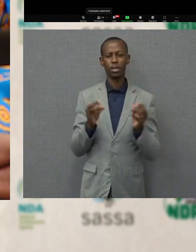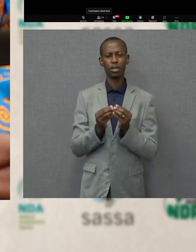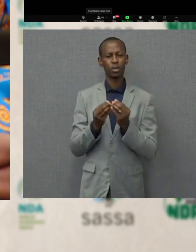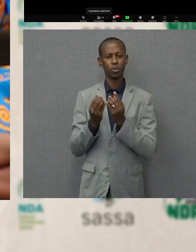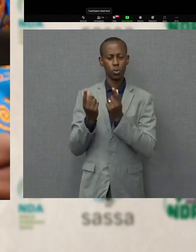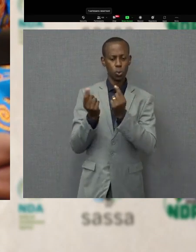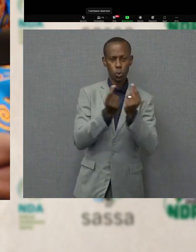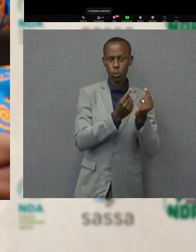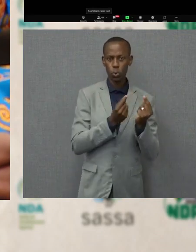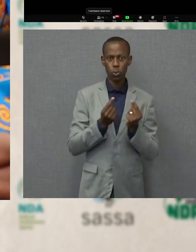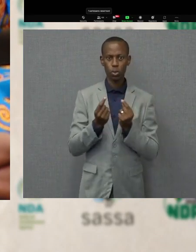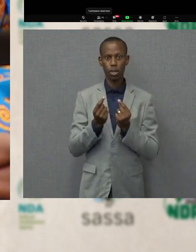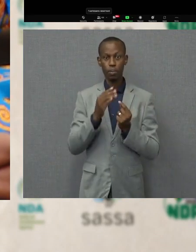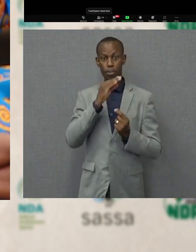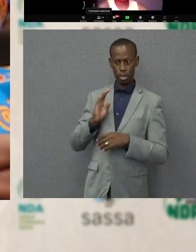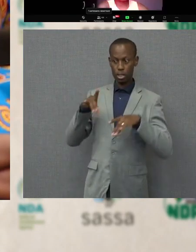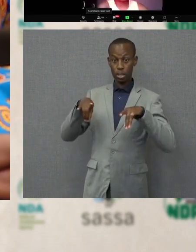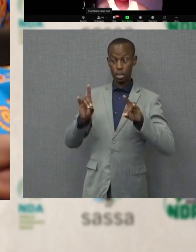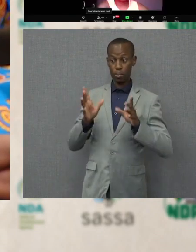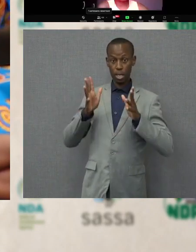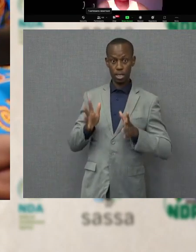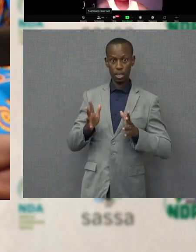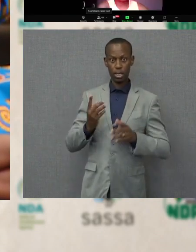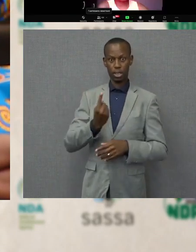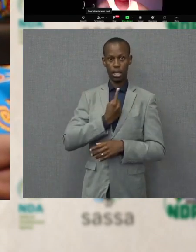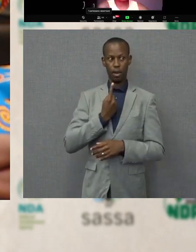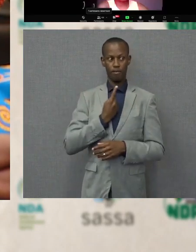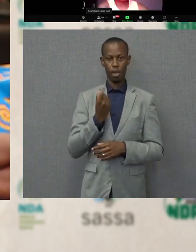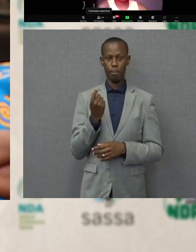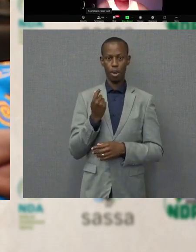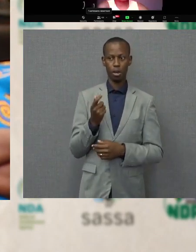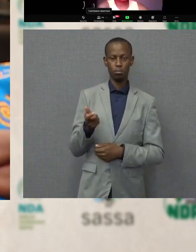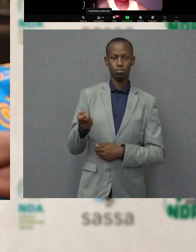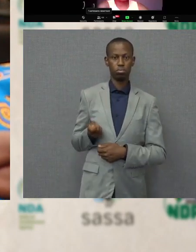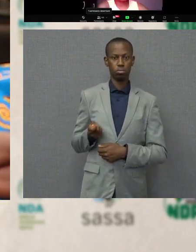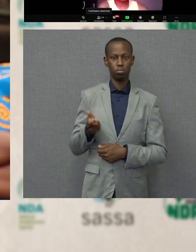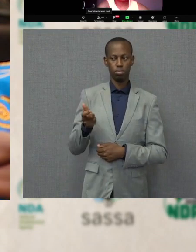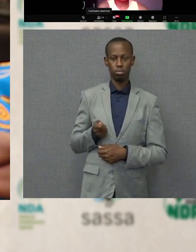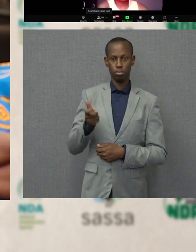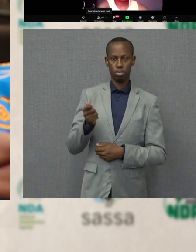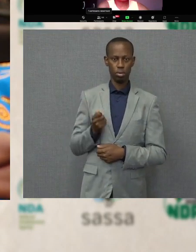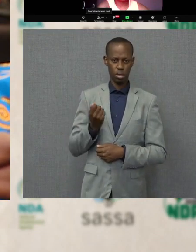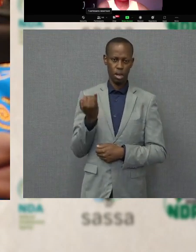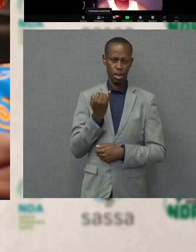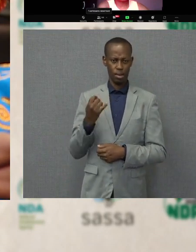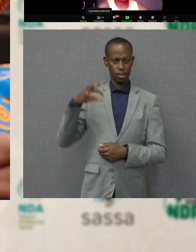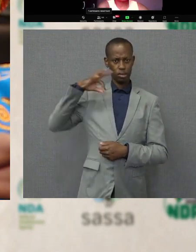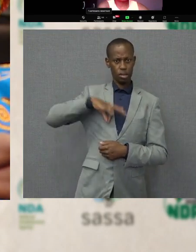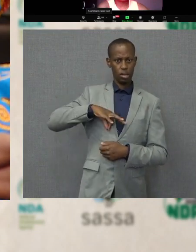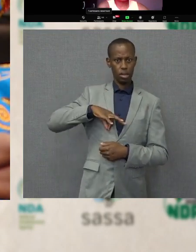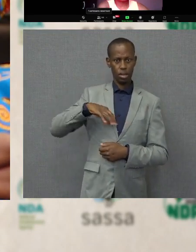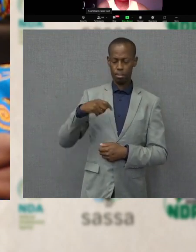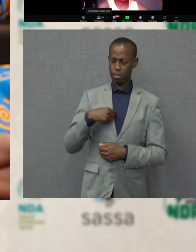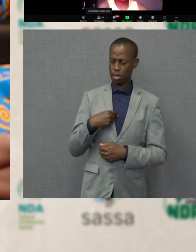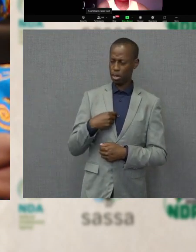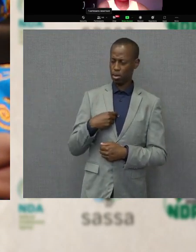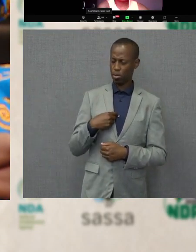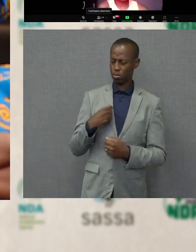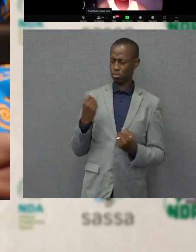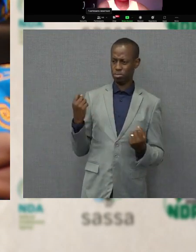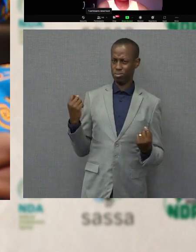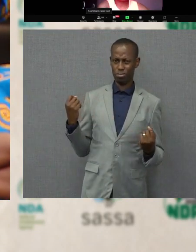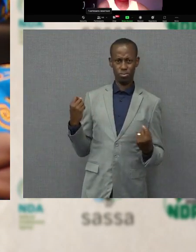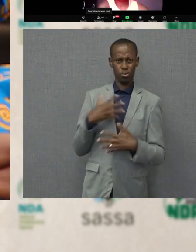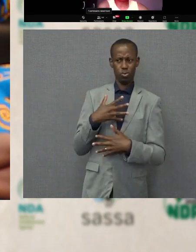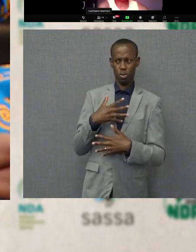pay themselves. So I wonder why this can happen